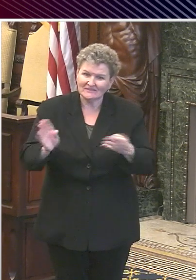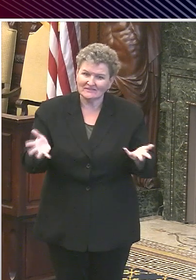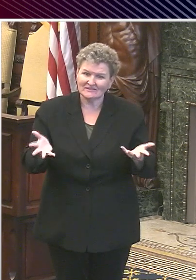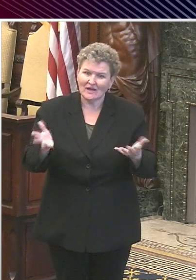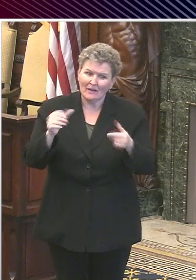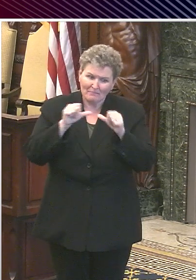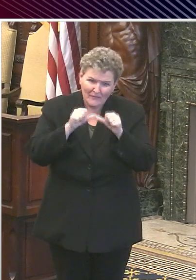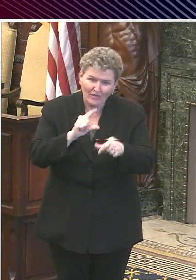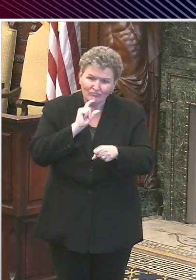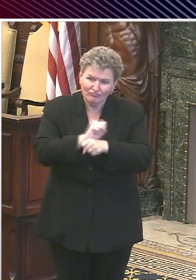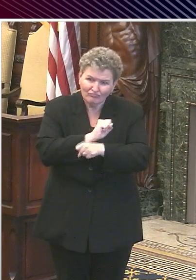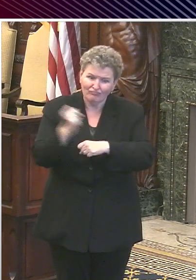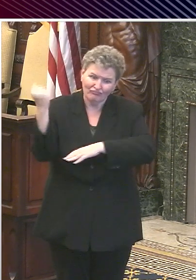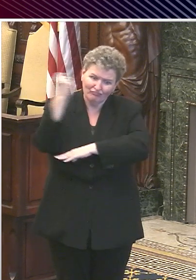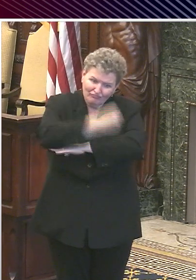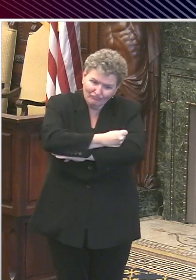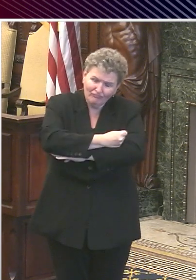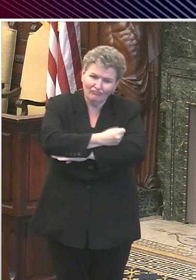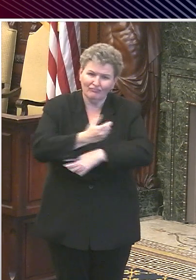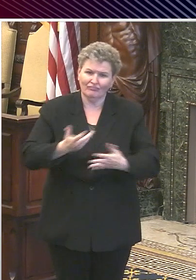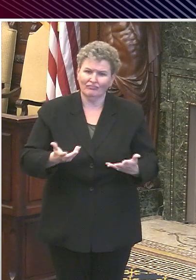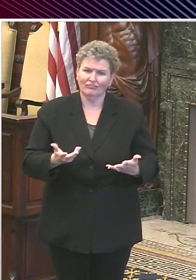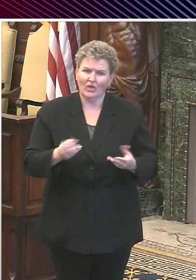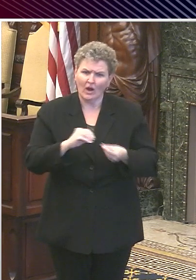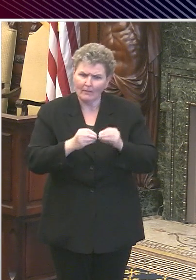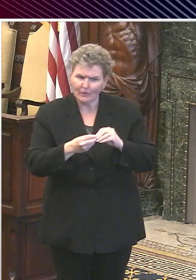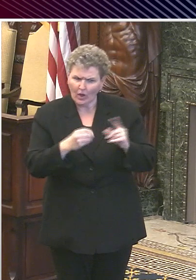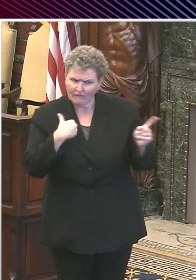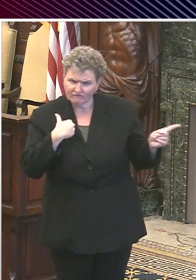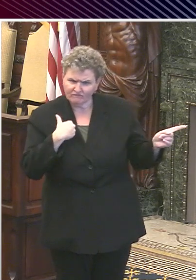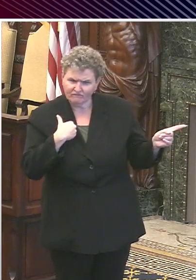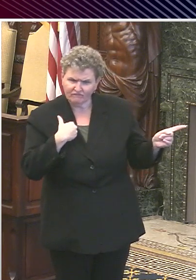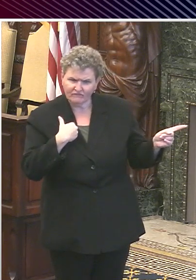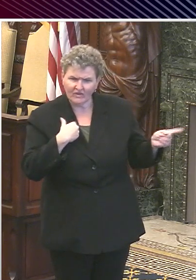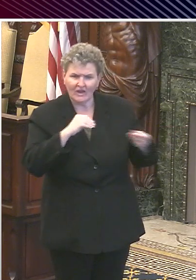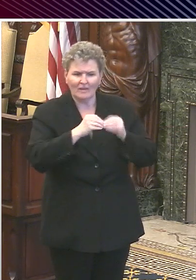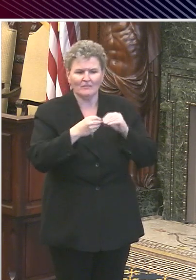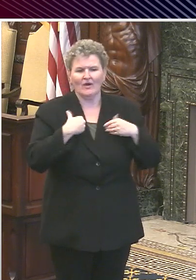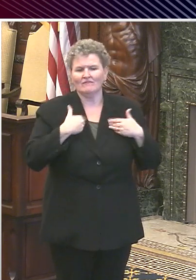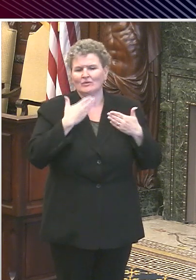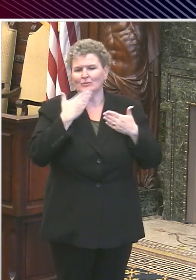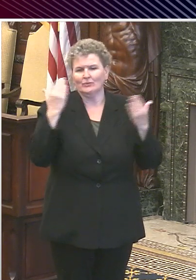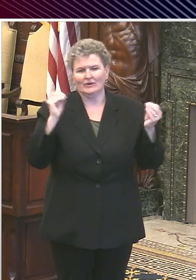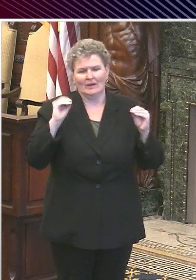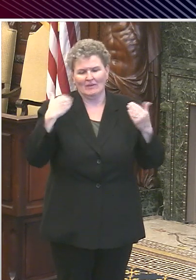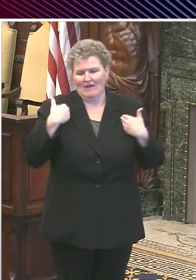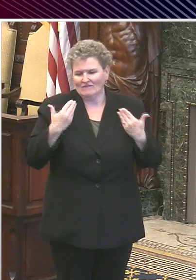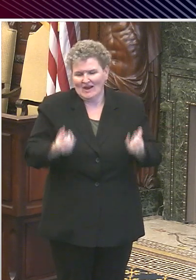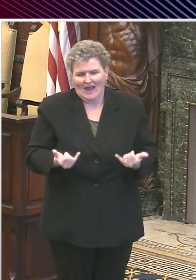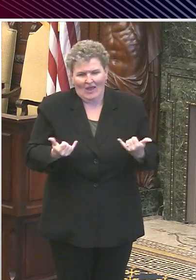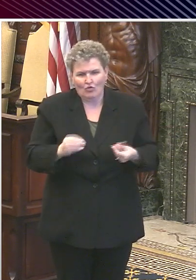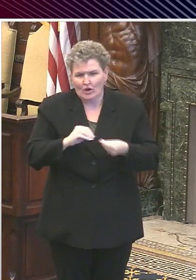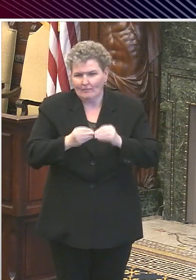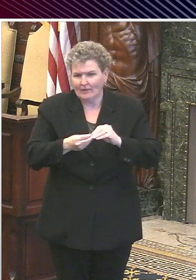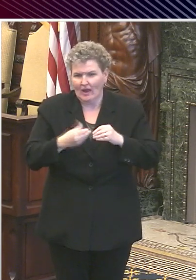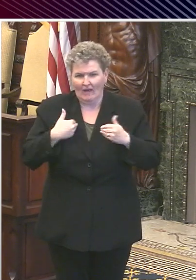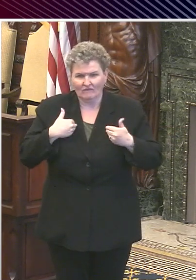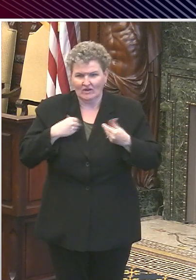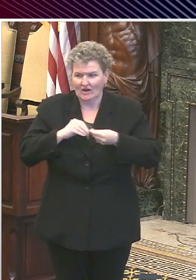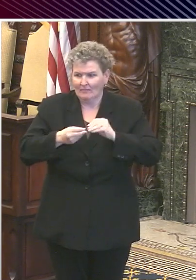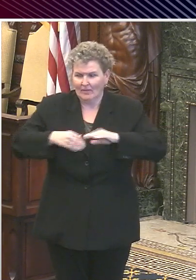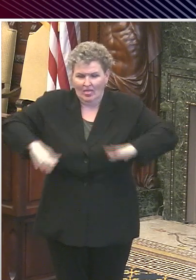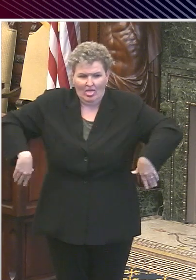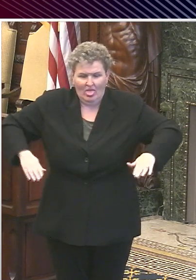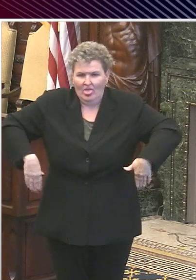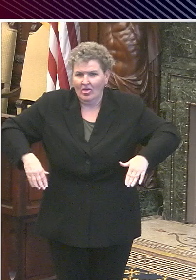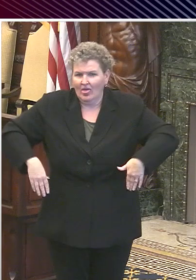they were so impacted economically. We don't have that. Well, at this point, I don't know if we have that number yet because we just started to